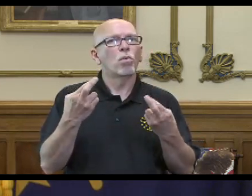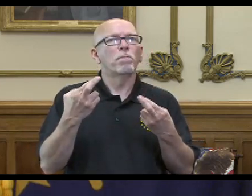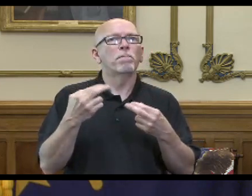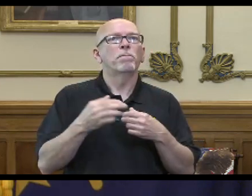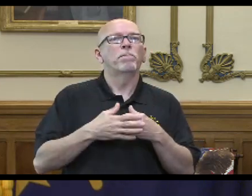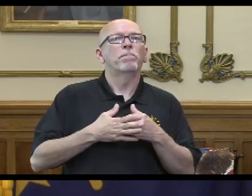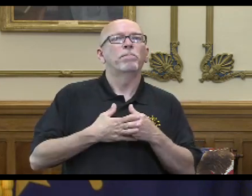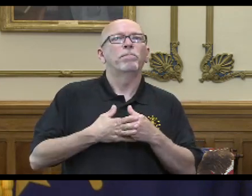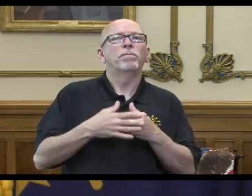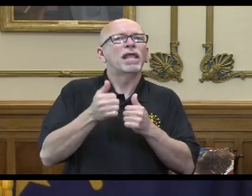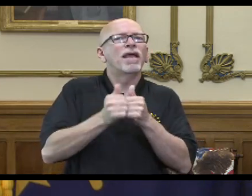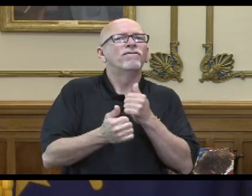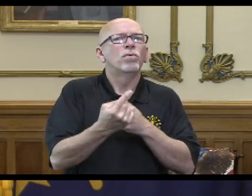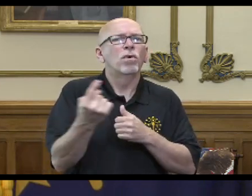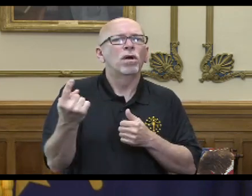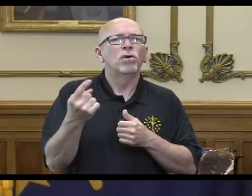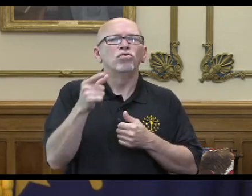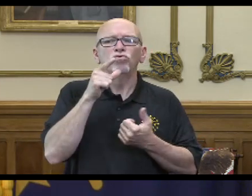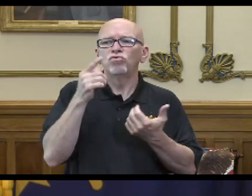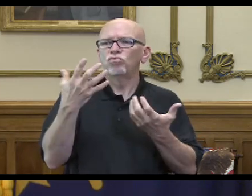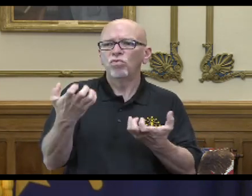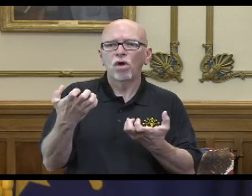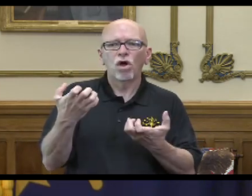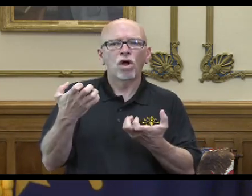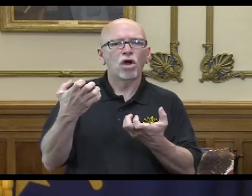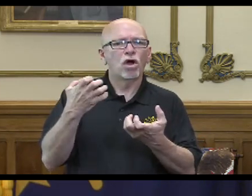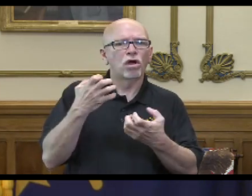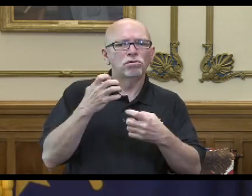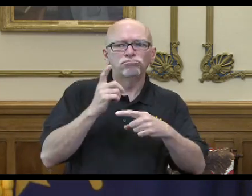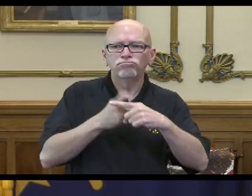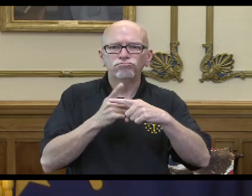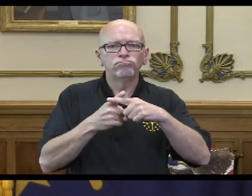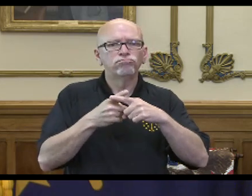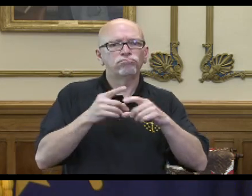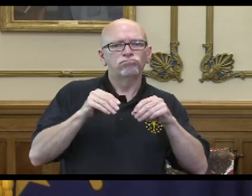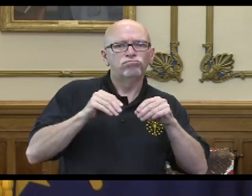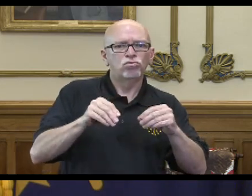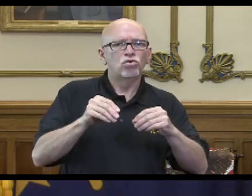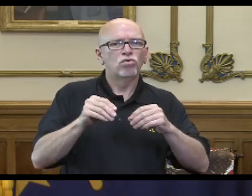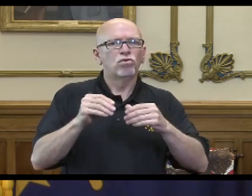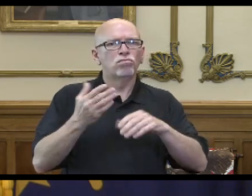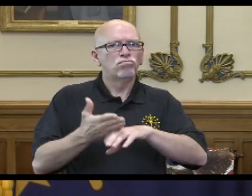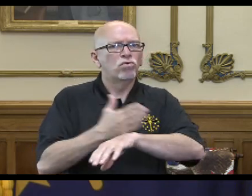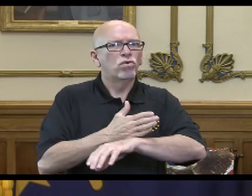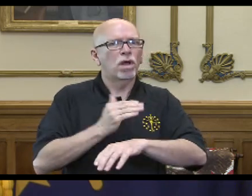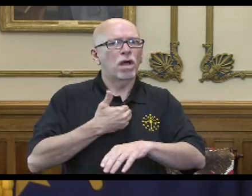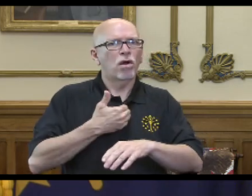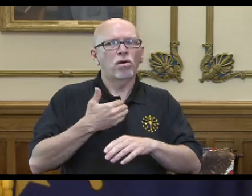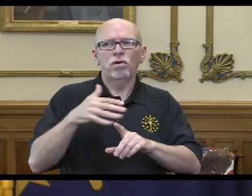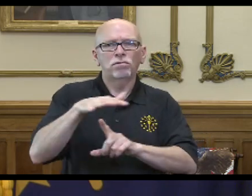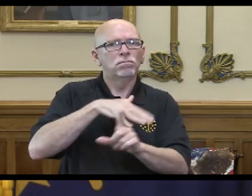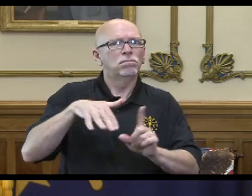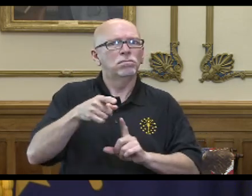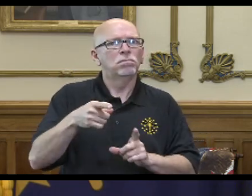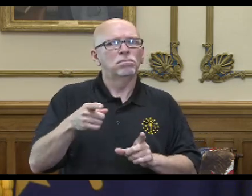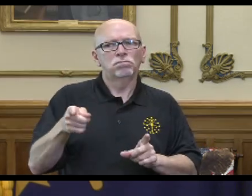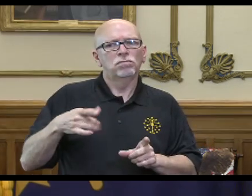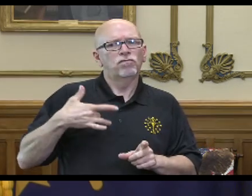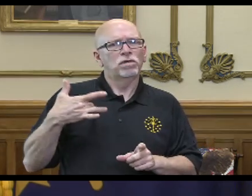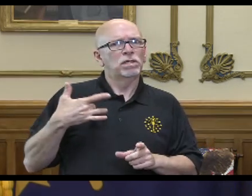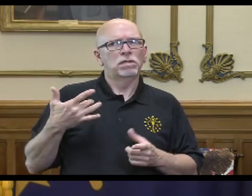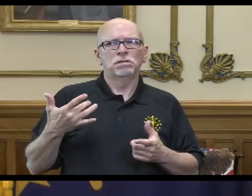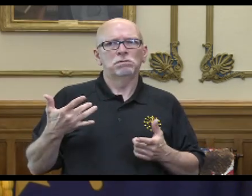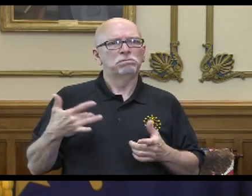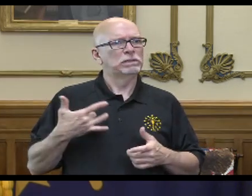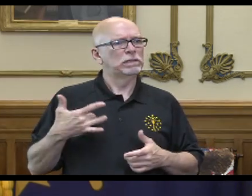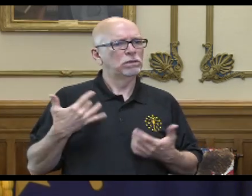that everyone that wants to be constructive and move the needle in a very positive direction also feels the sense of